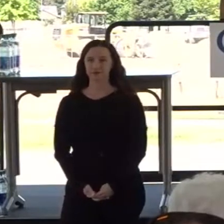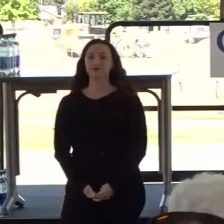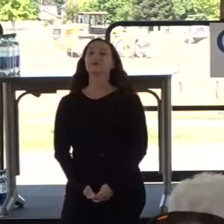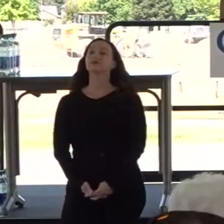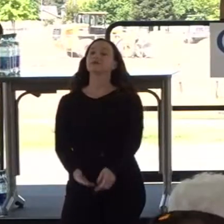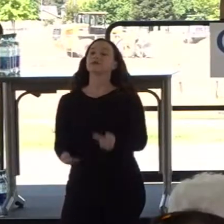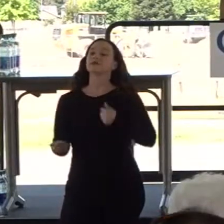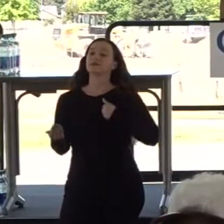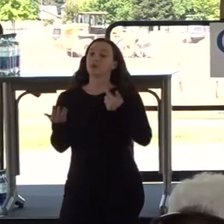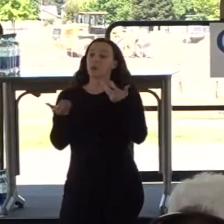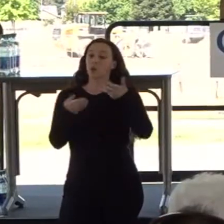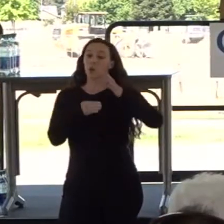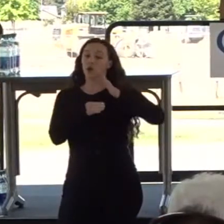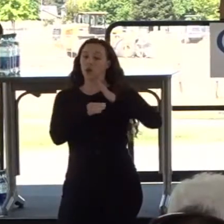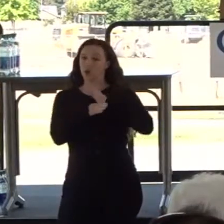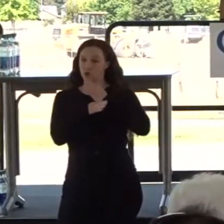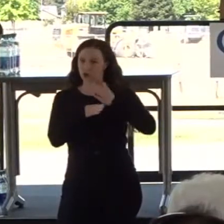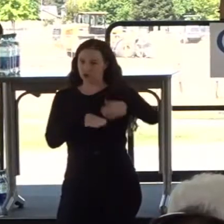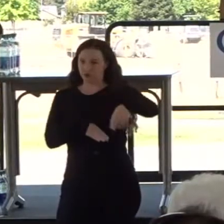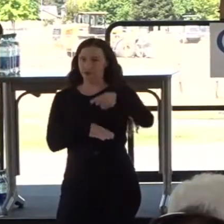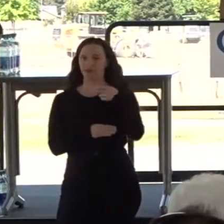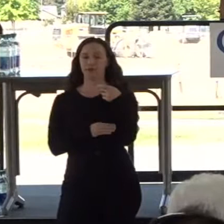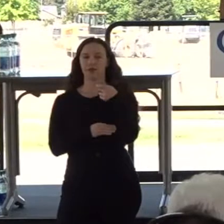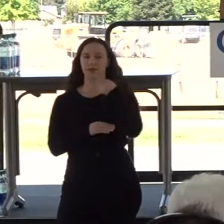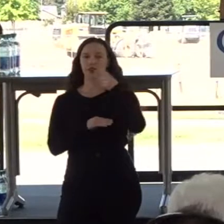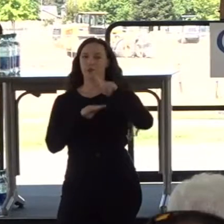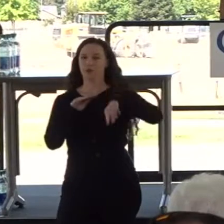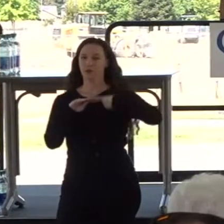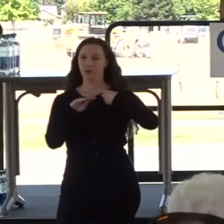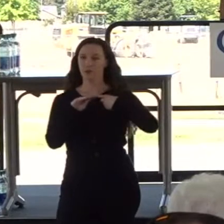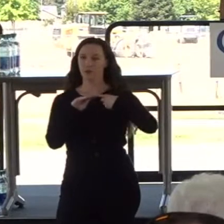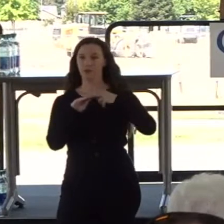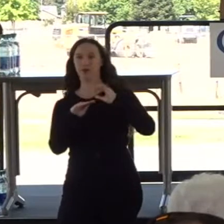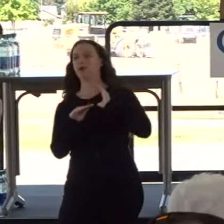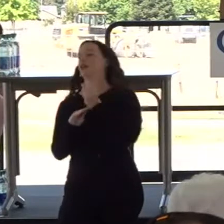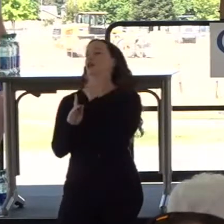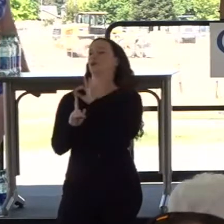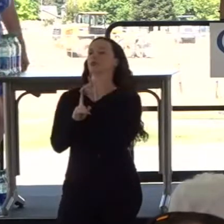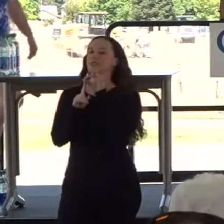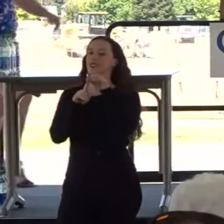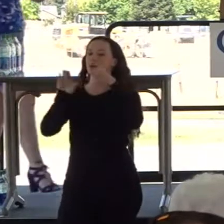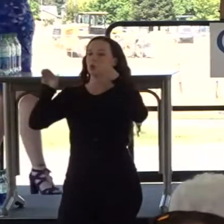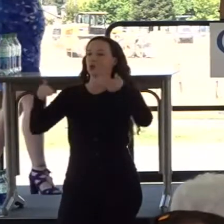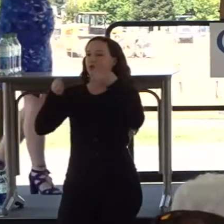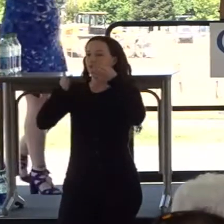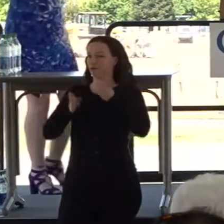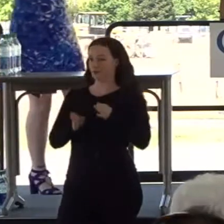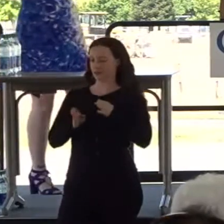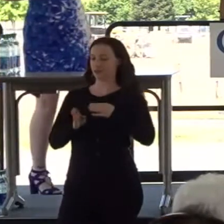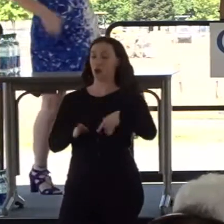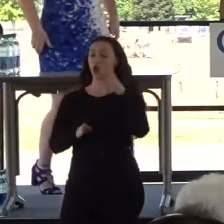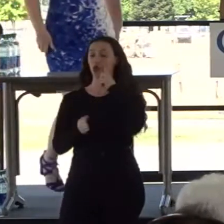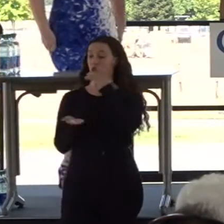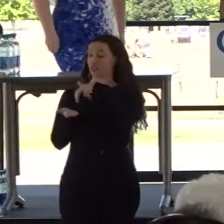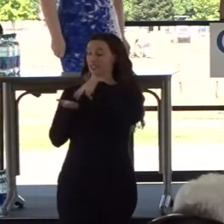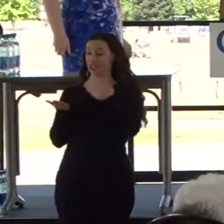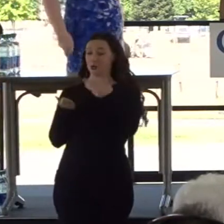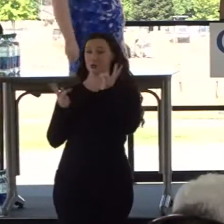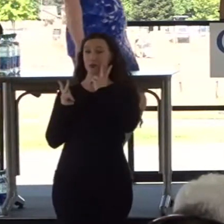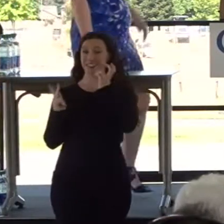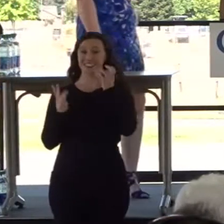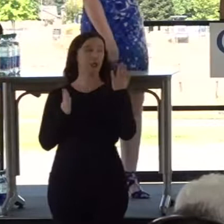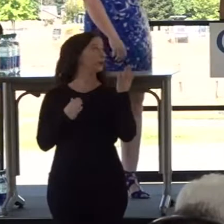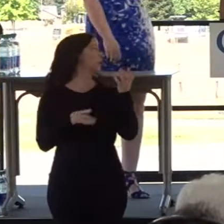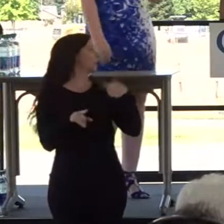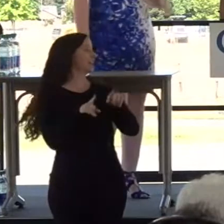And I'd like to share a little bit about our special guest. And I thought you should stand up here so I could see you